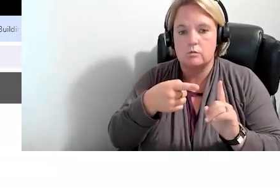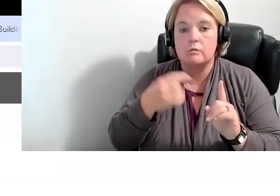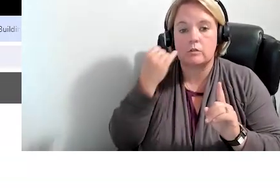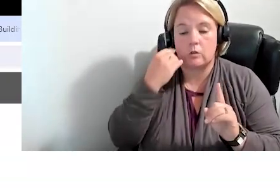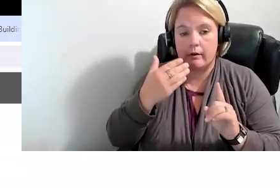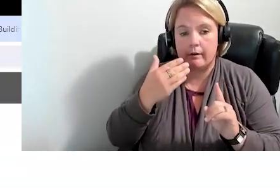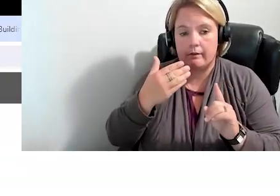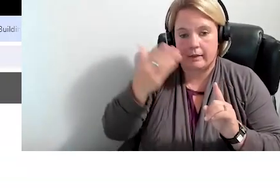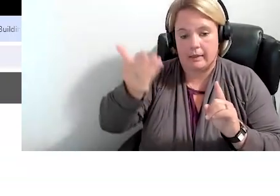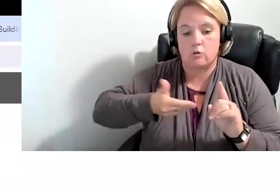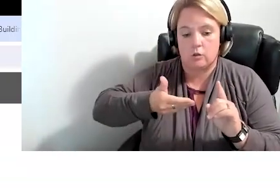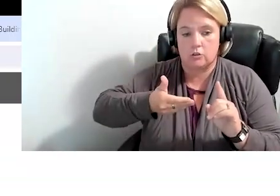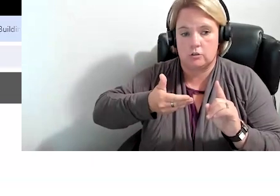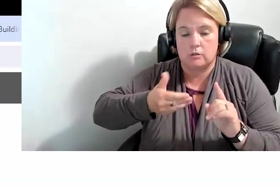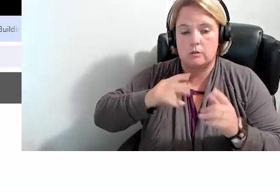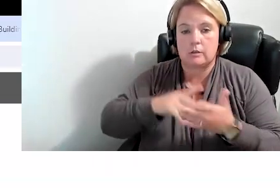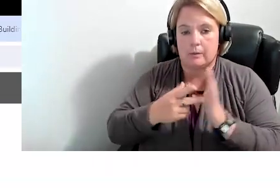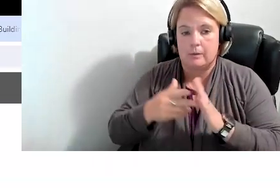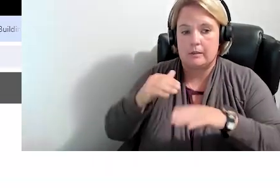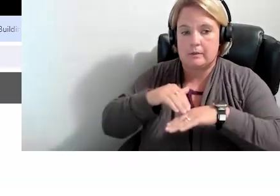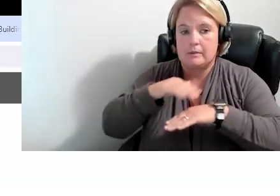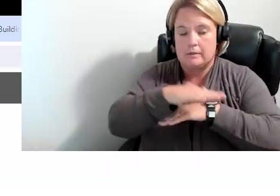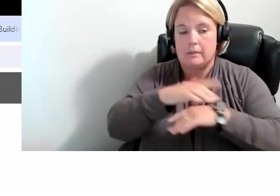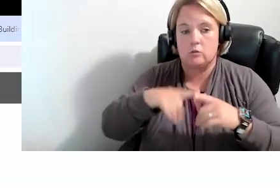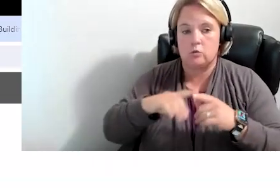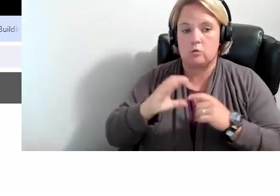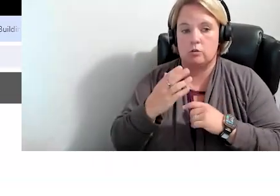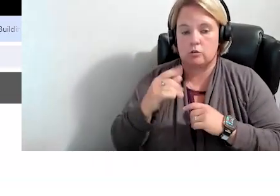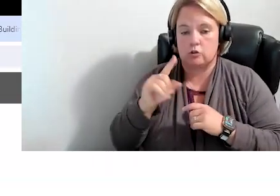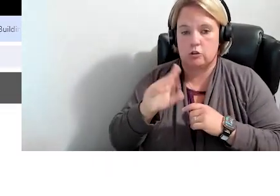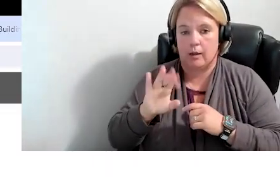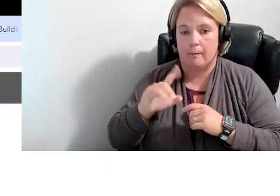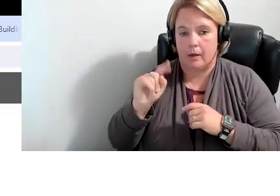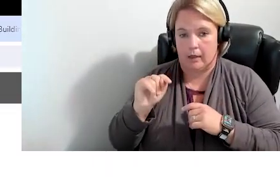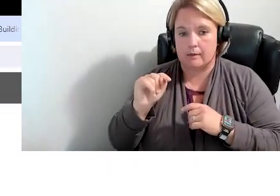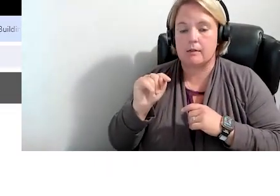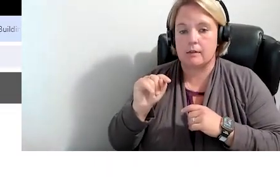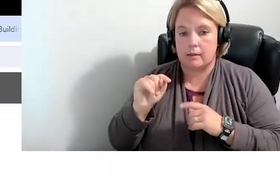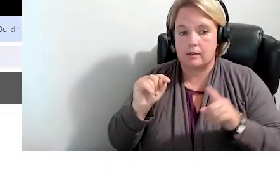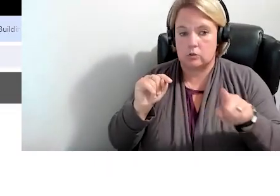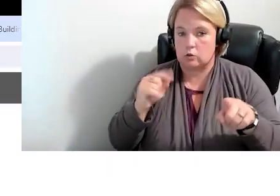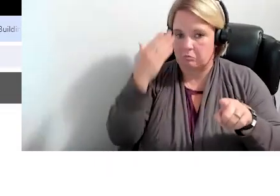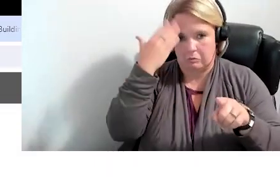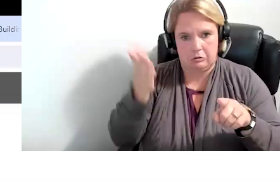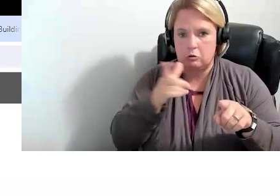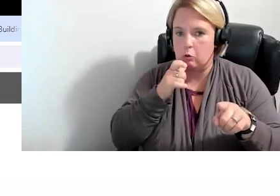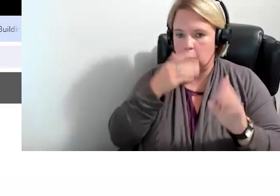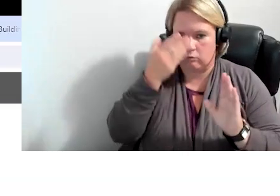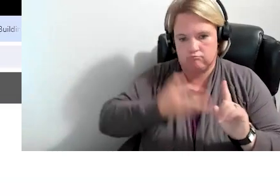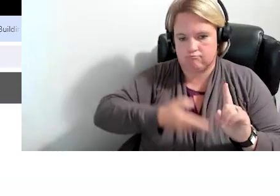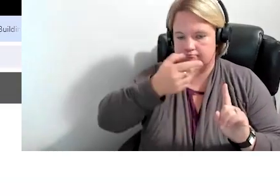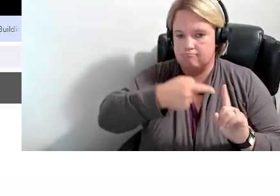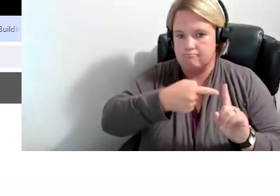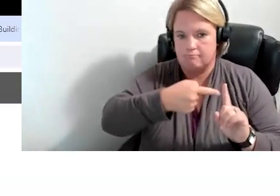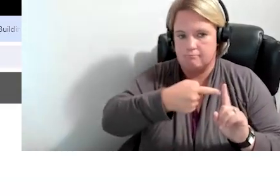introduction, which is basically gonna send the system prompt to the chat bot, which by the way, at this point, the chat bot does not know who the student is. It is